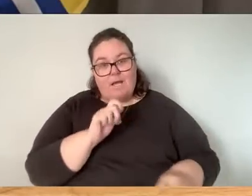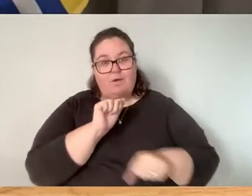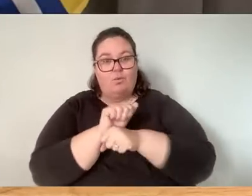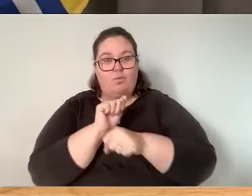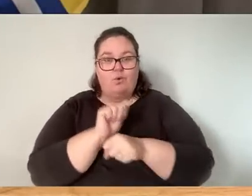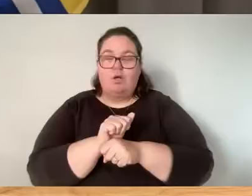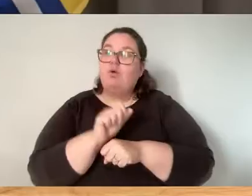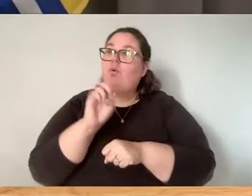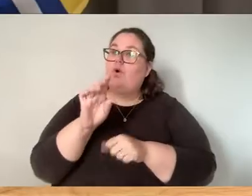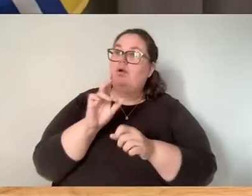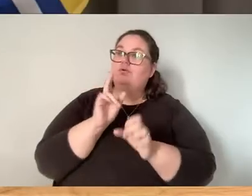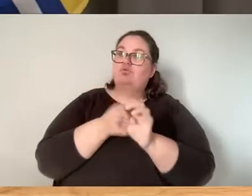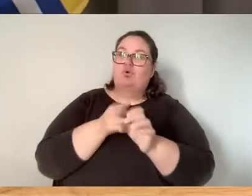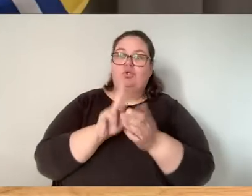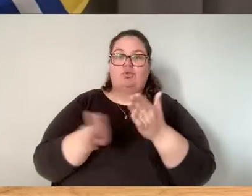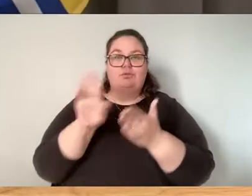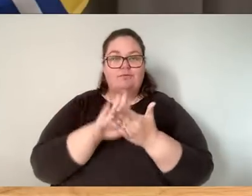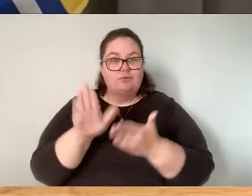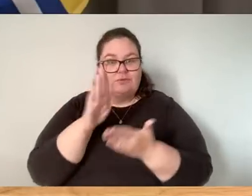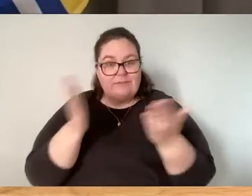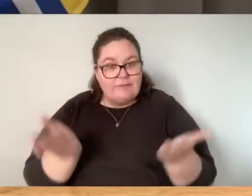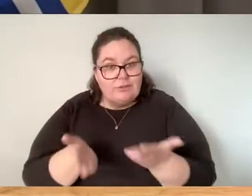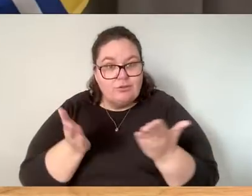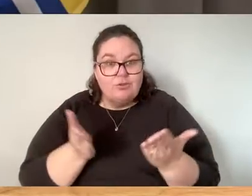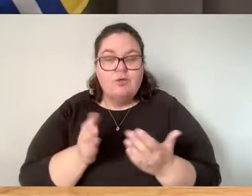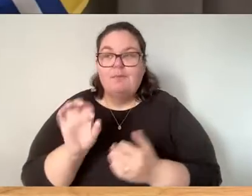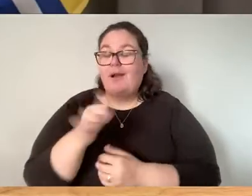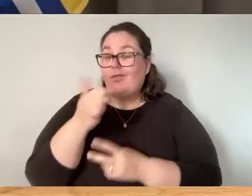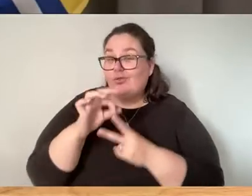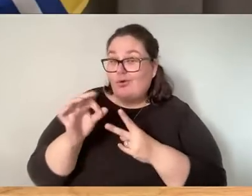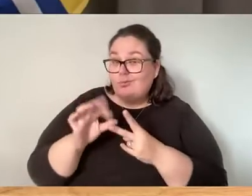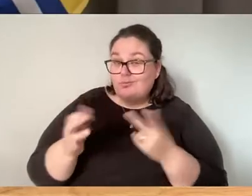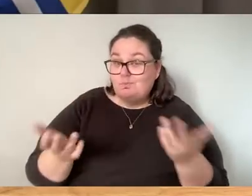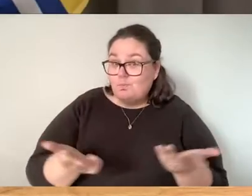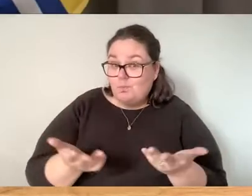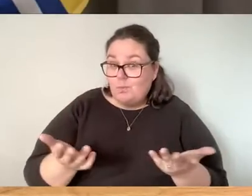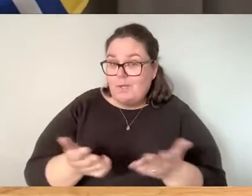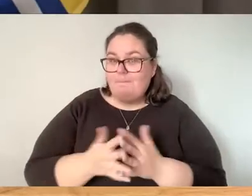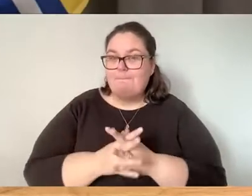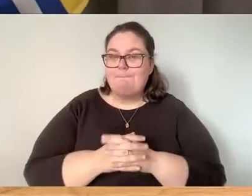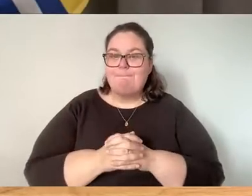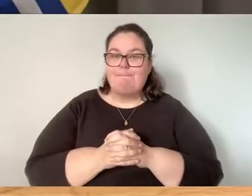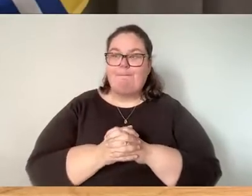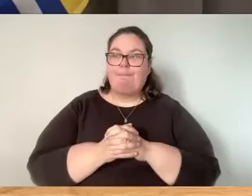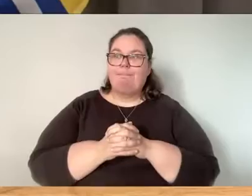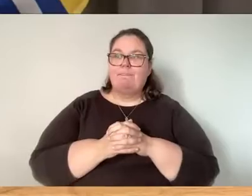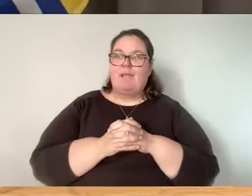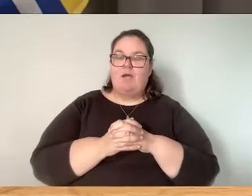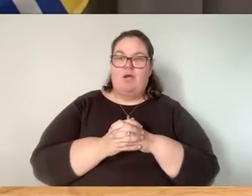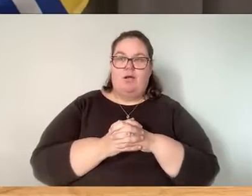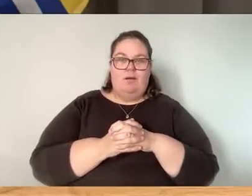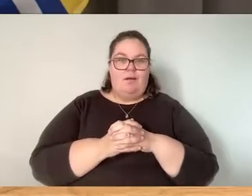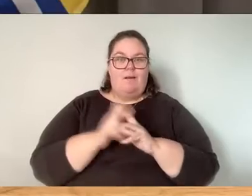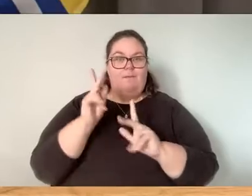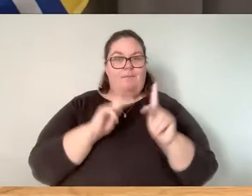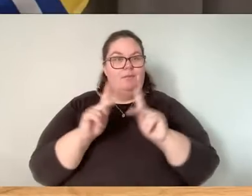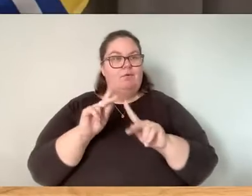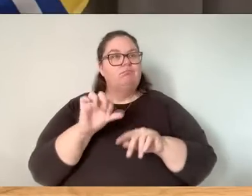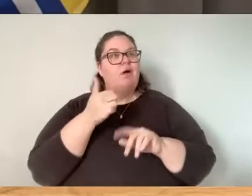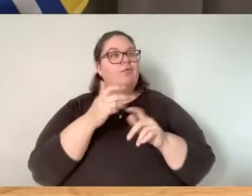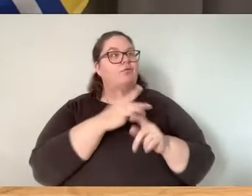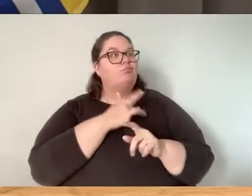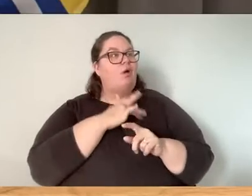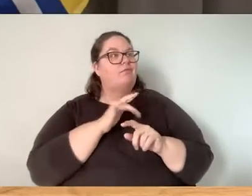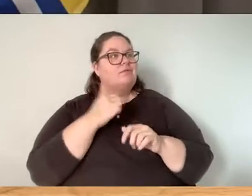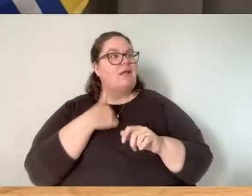then, what is the other options? It's also like the domestic immigration with people living elsewhere in the